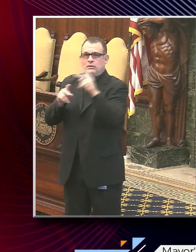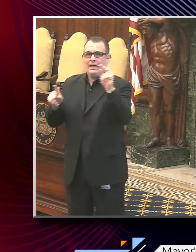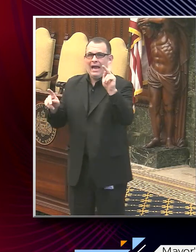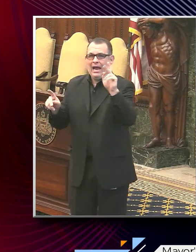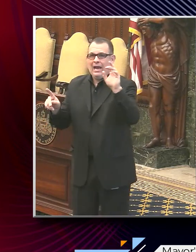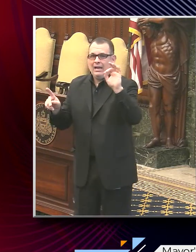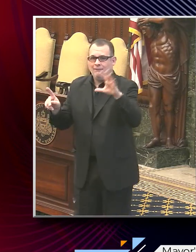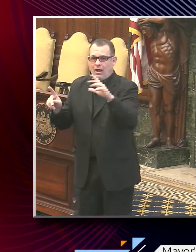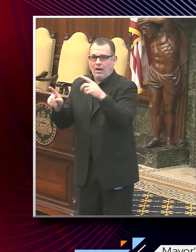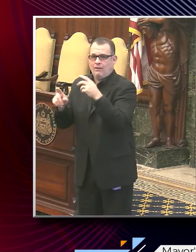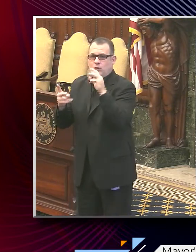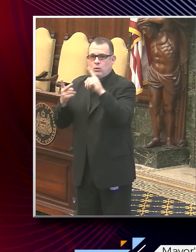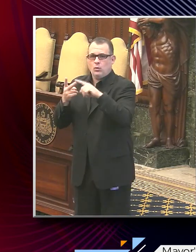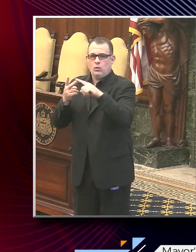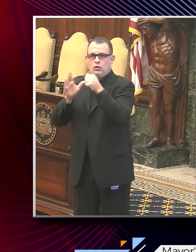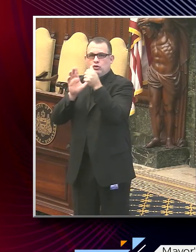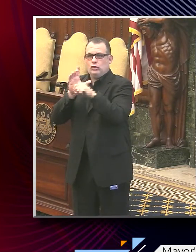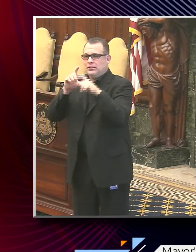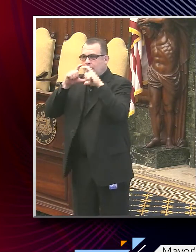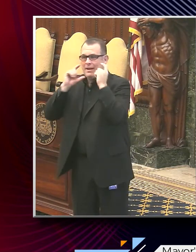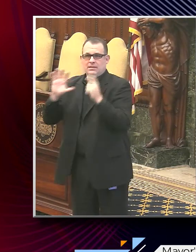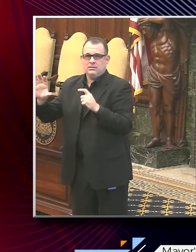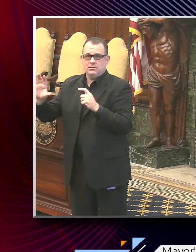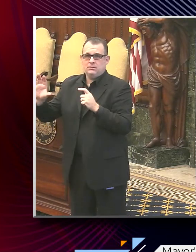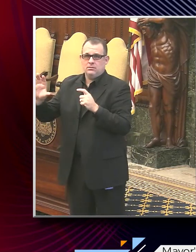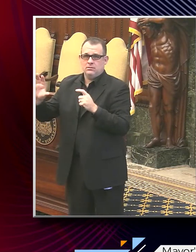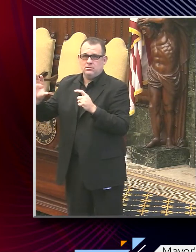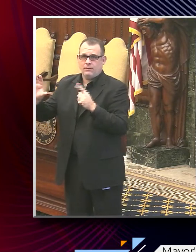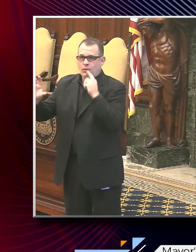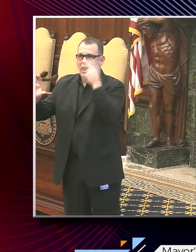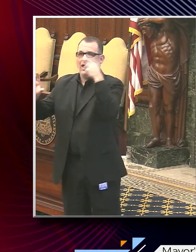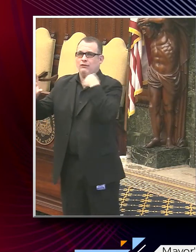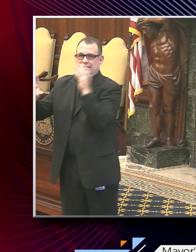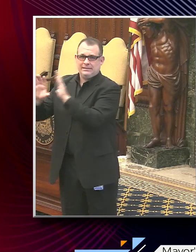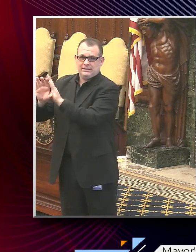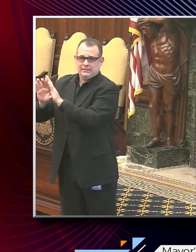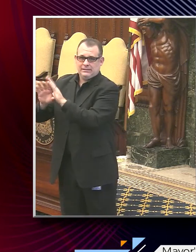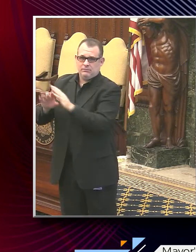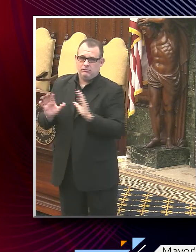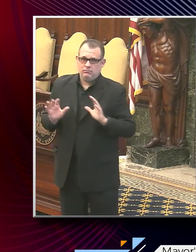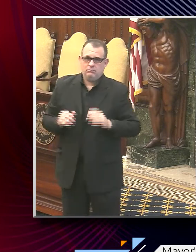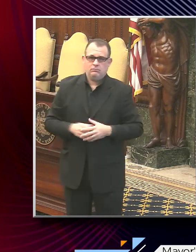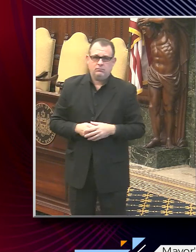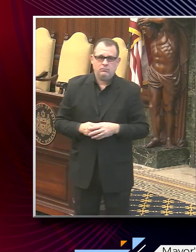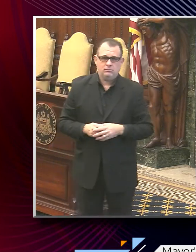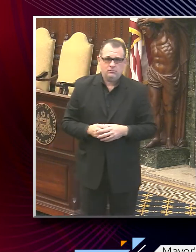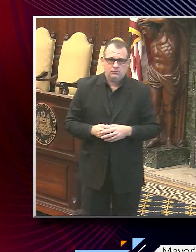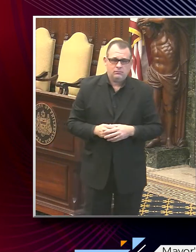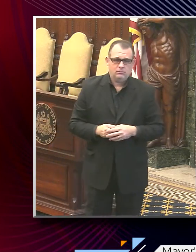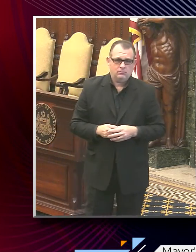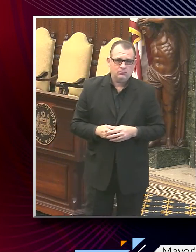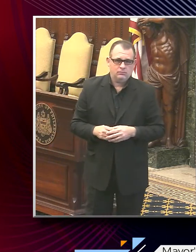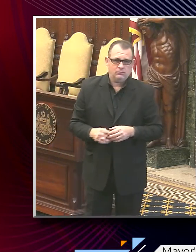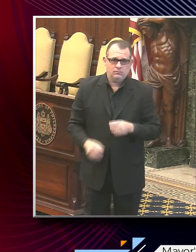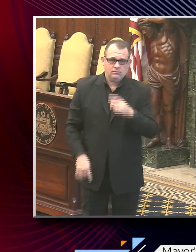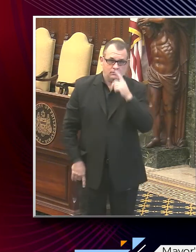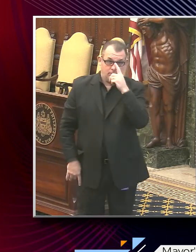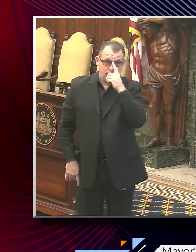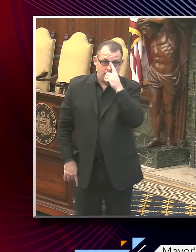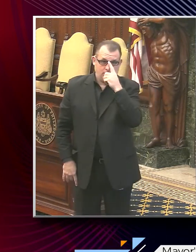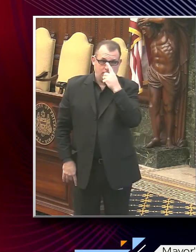mask. Thank you. Thank you, Martin. Let's go now to Dale Mezzacappa of